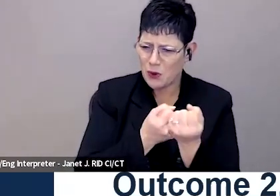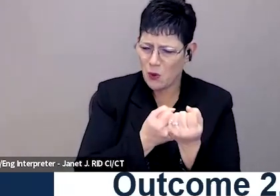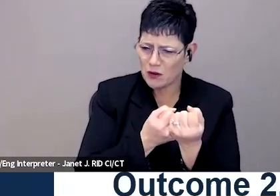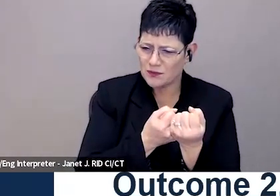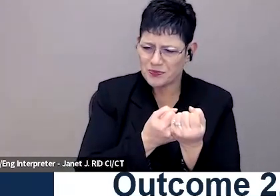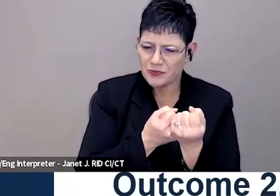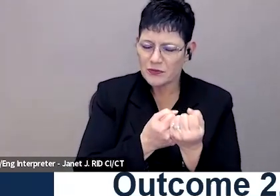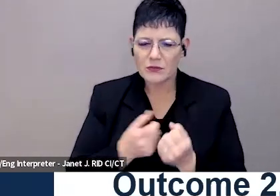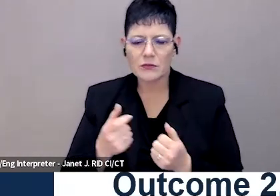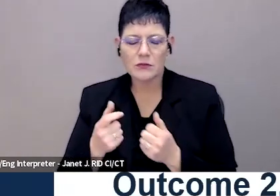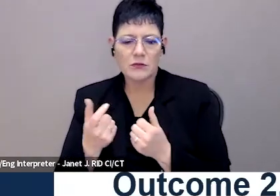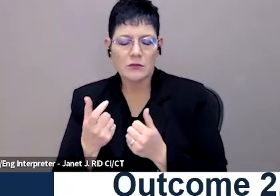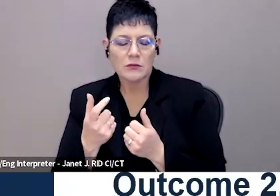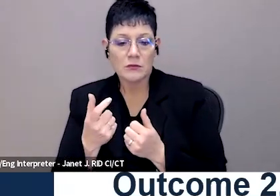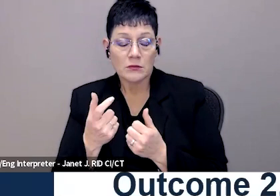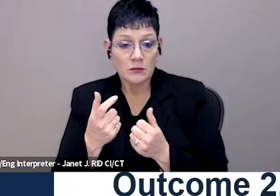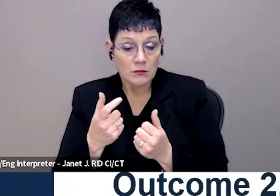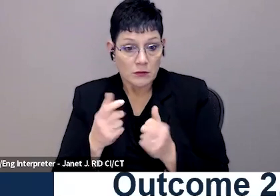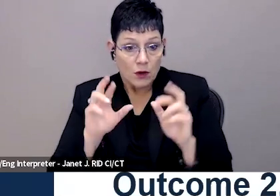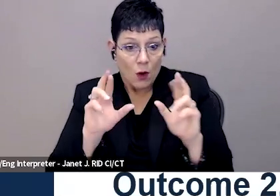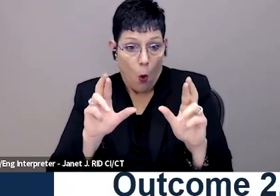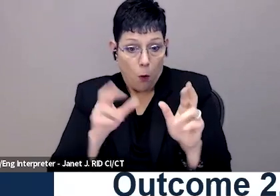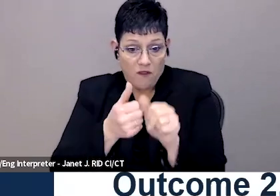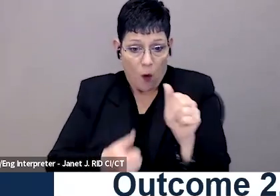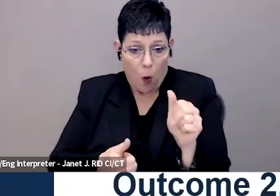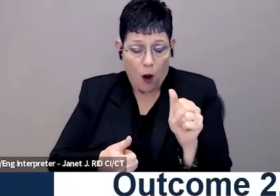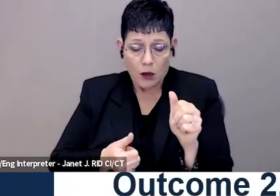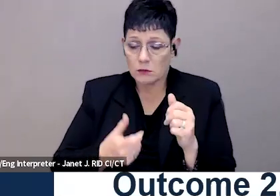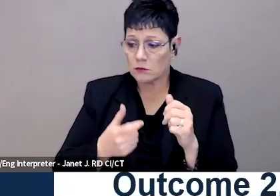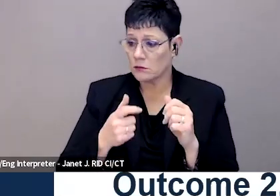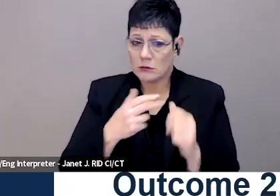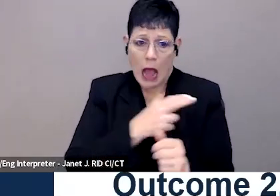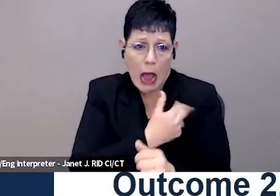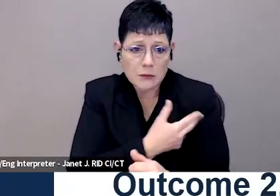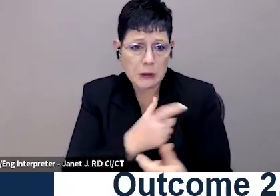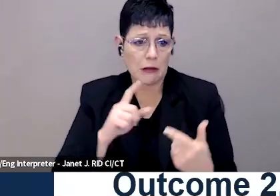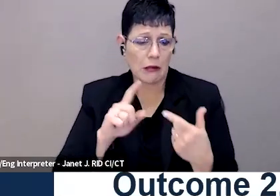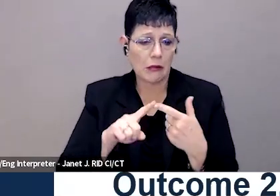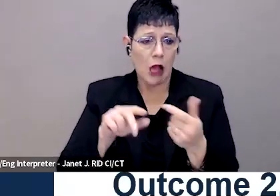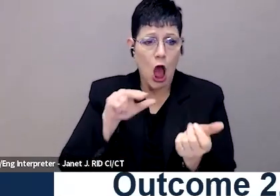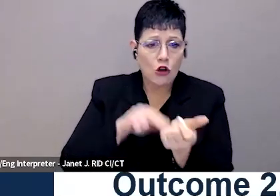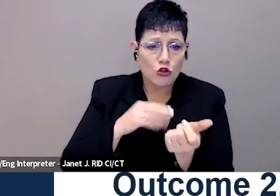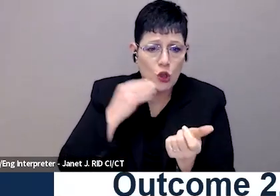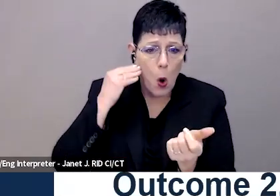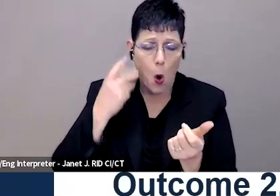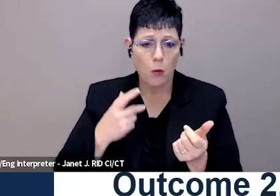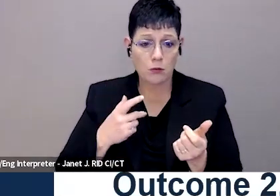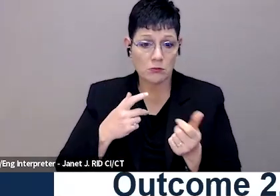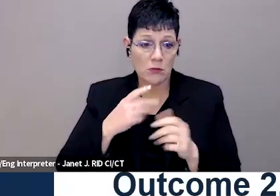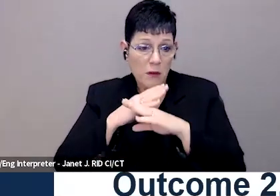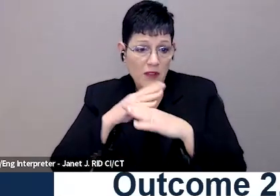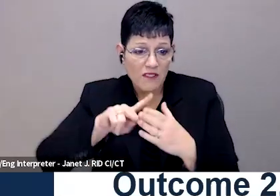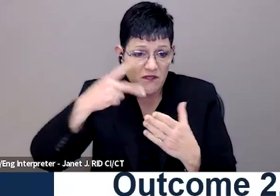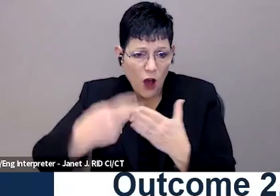versus unnecessary hospital or emergency room visits, unnecessary nursing home stays, preventable falls, or